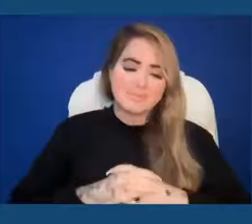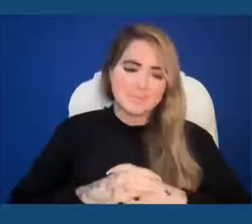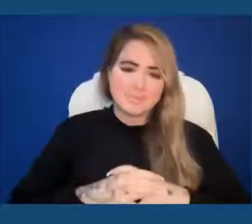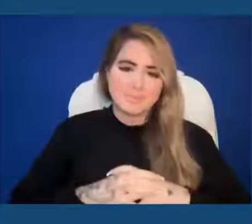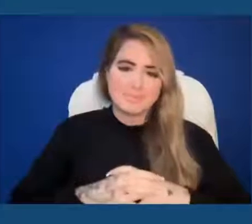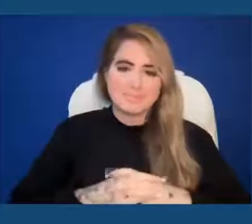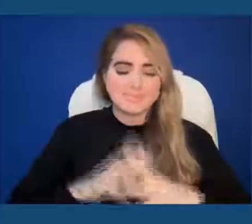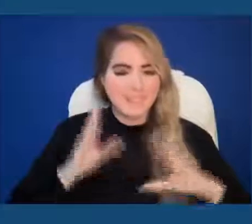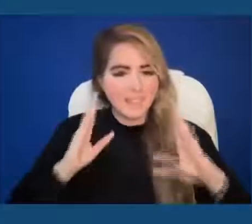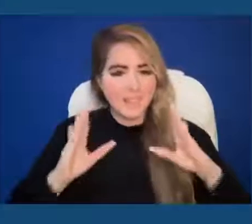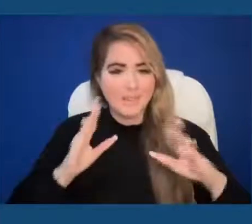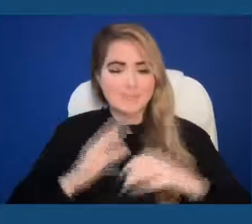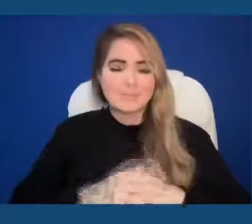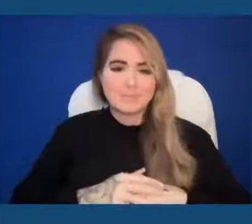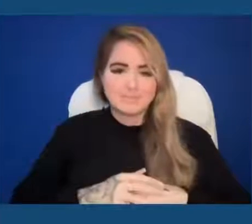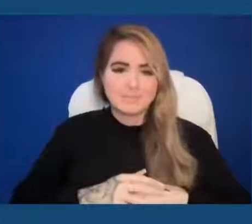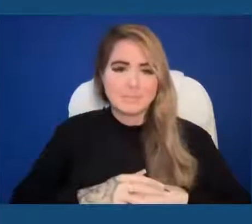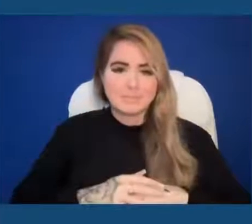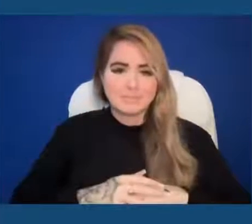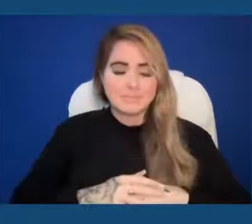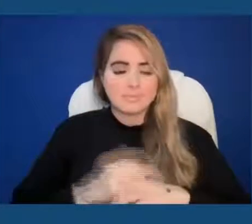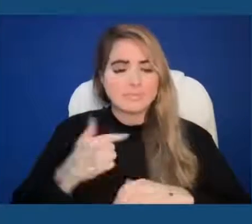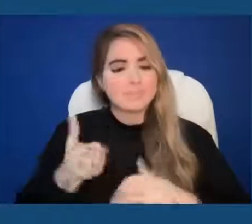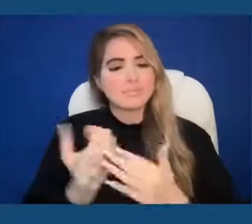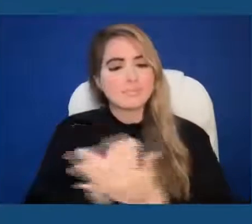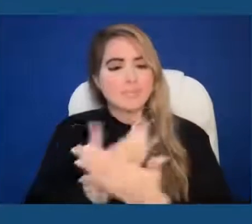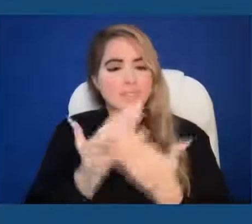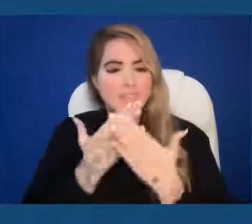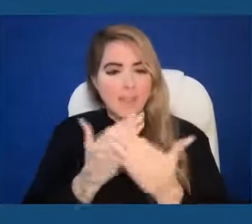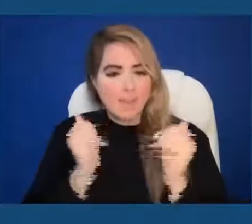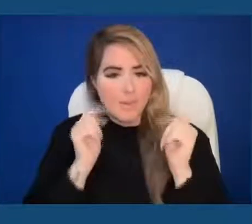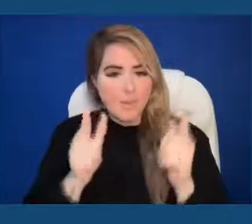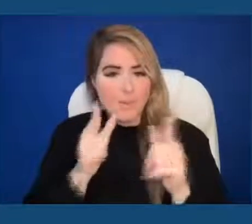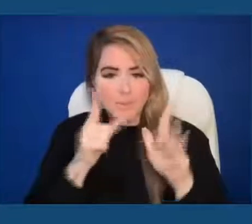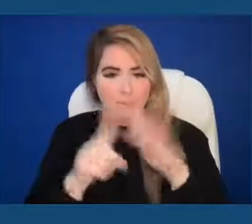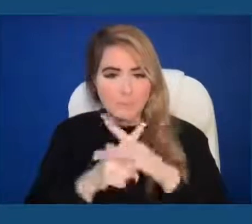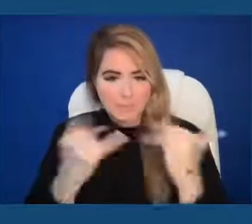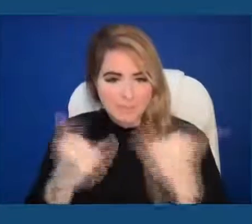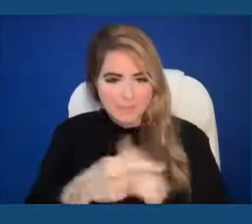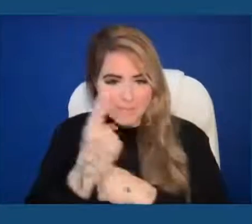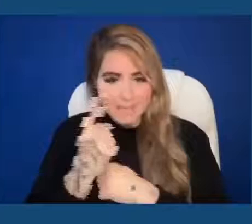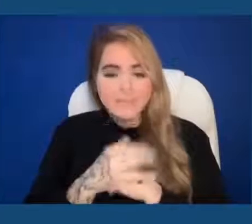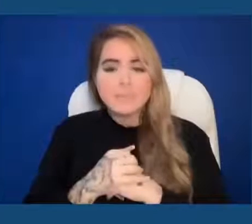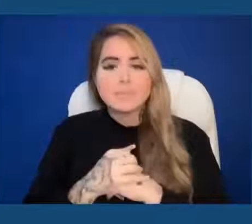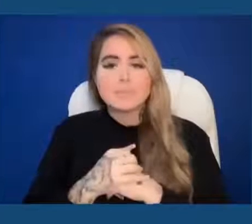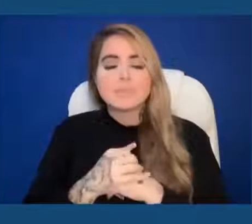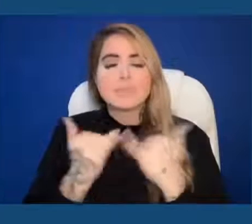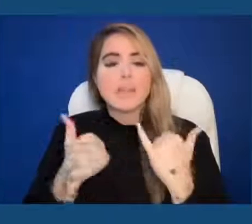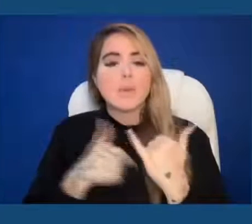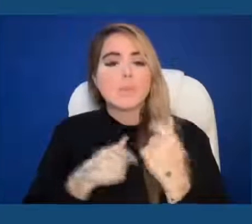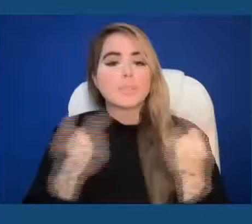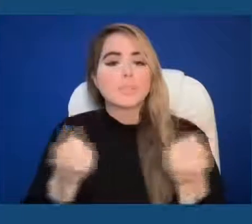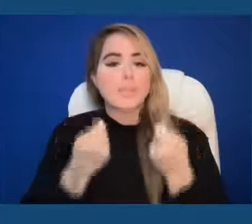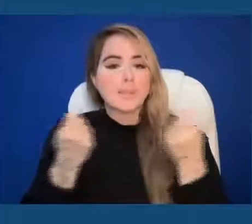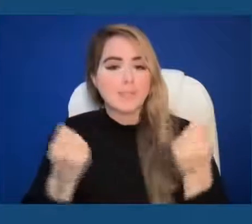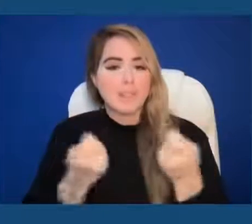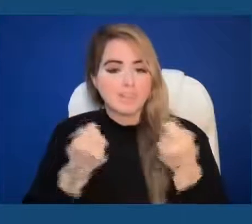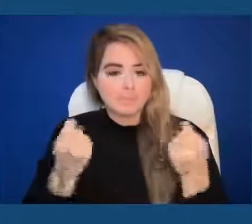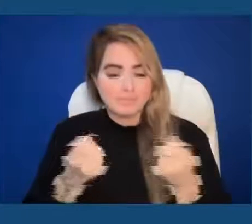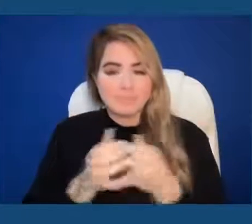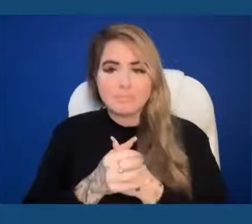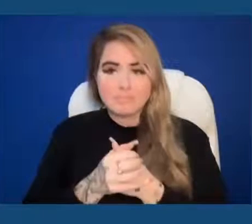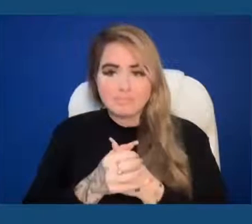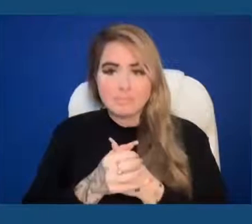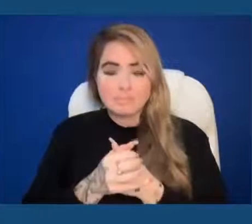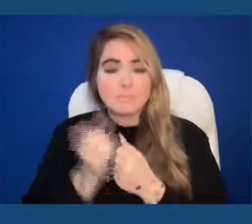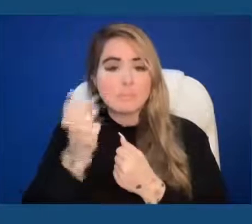Hi. I want to thank everyone for being here today as we celebrate, right?